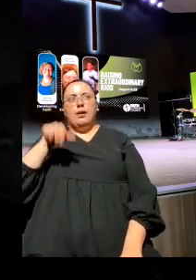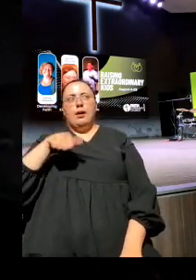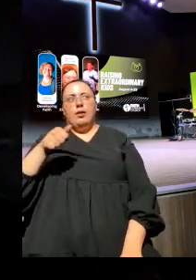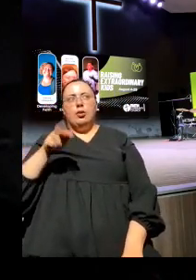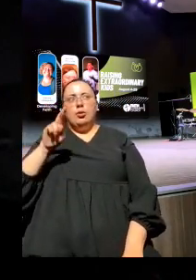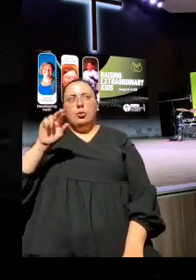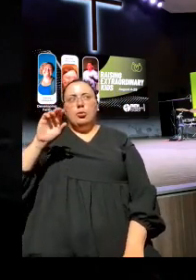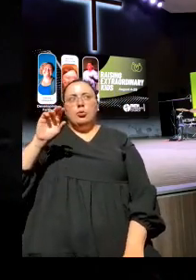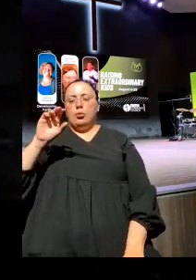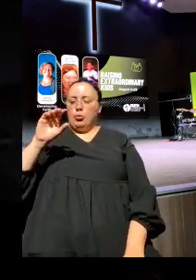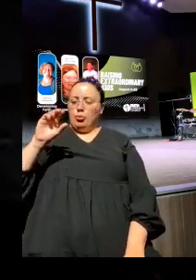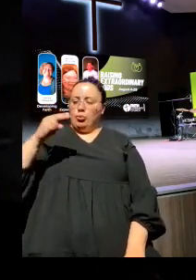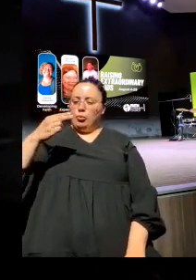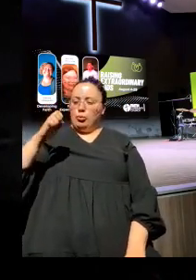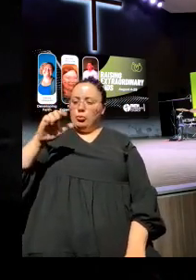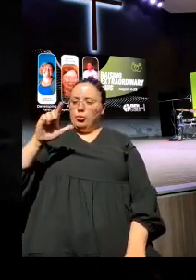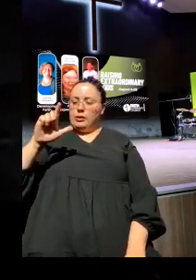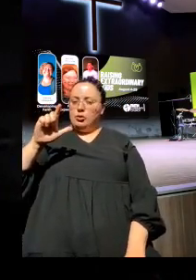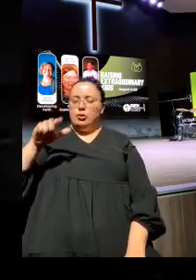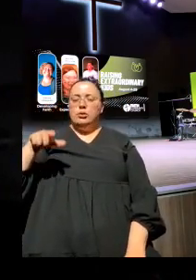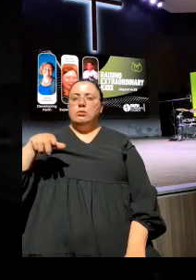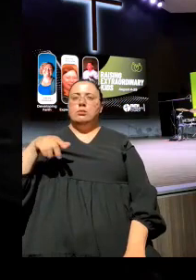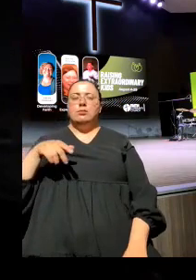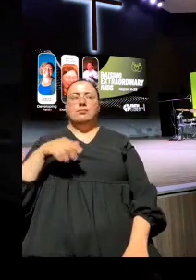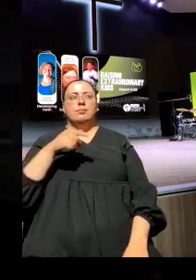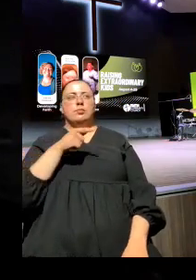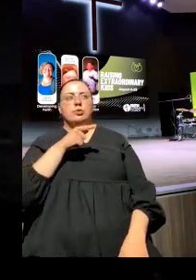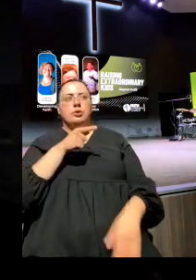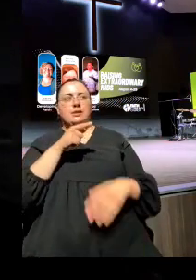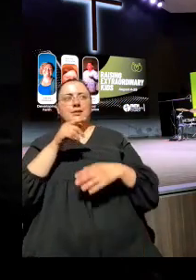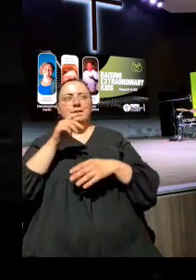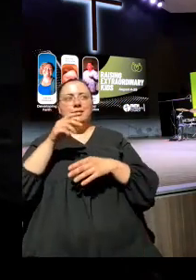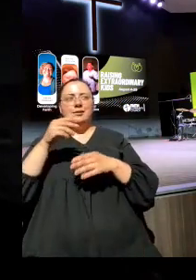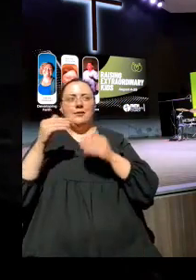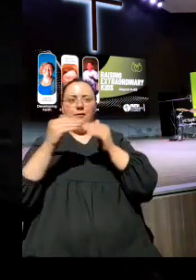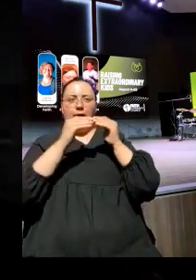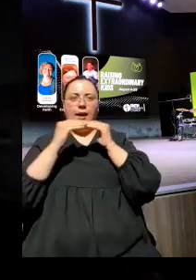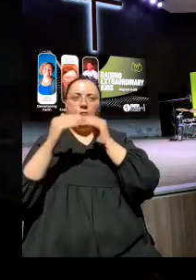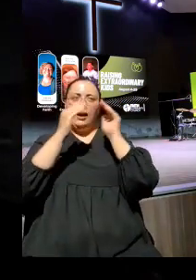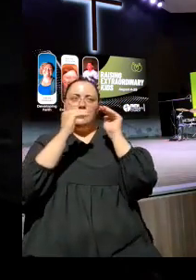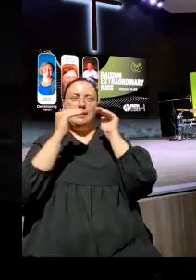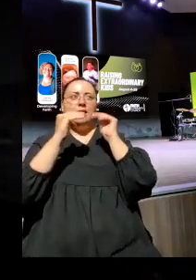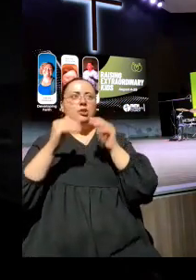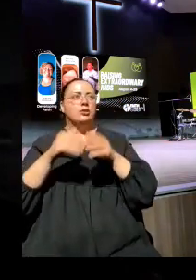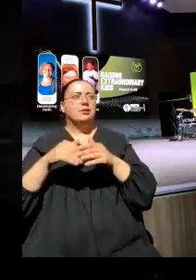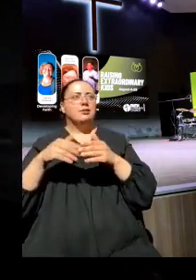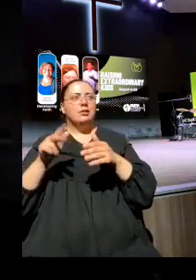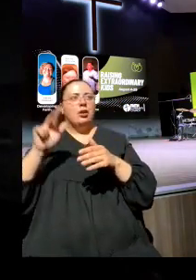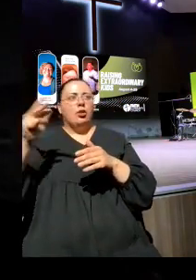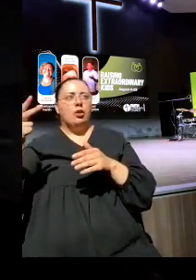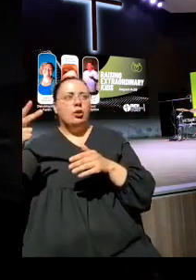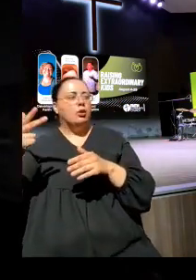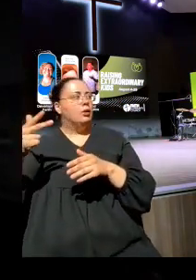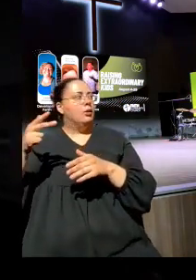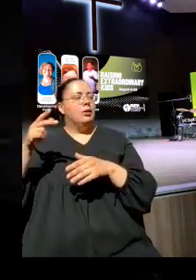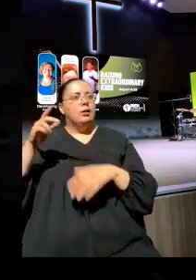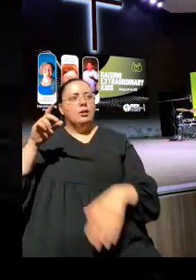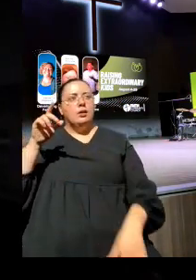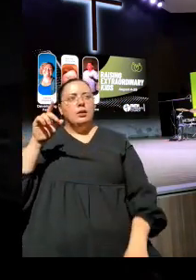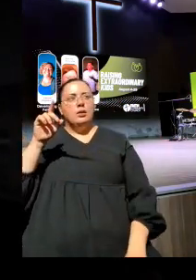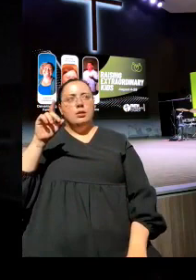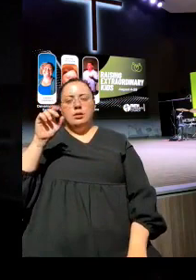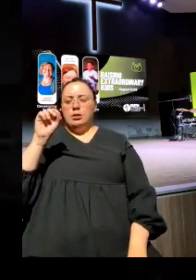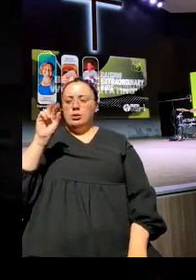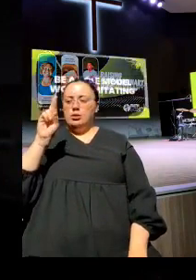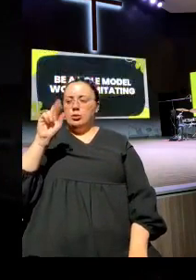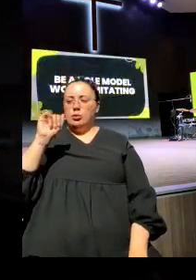were passing out assignments, we gave him good discipline. Right? So he's going to be talking about discipline. Me,